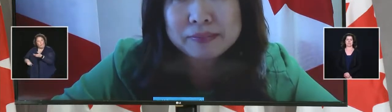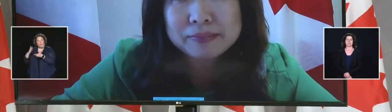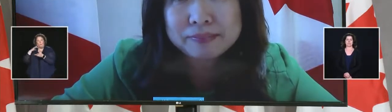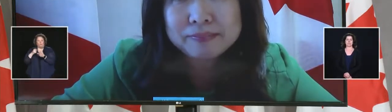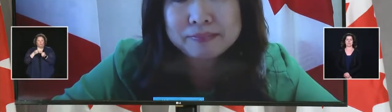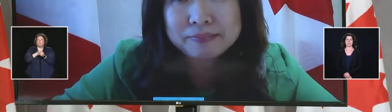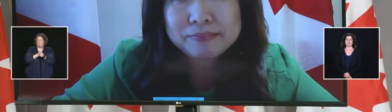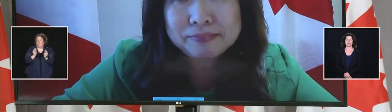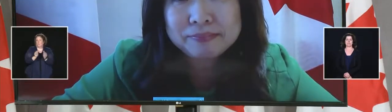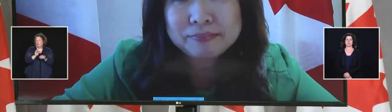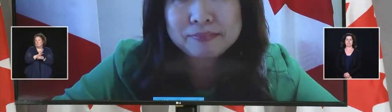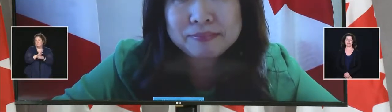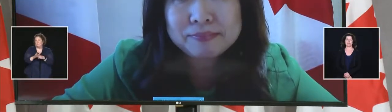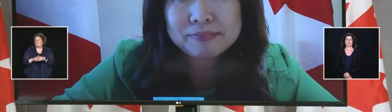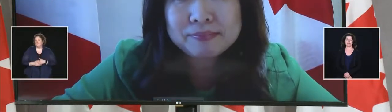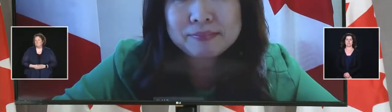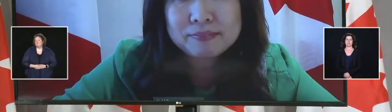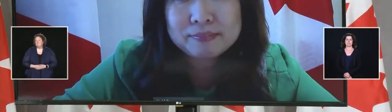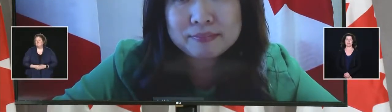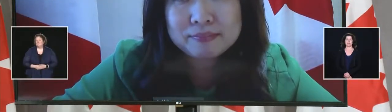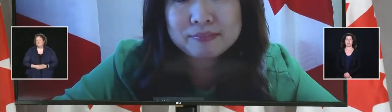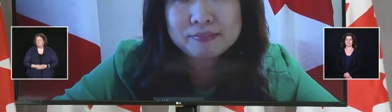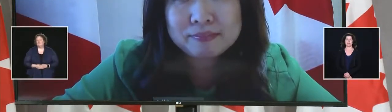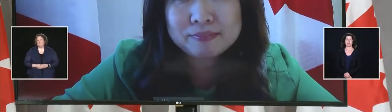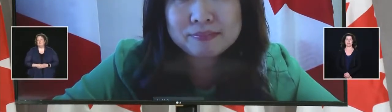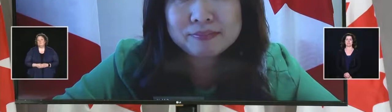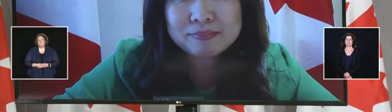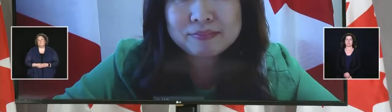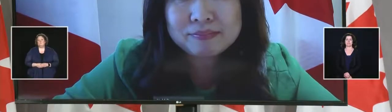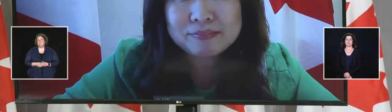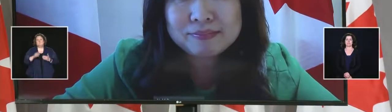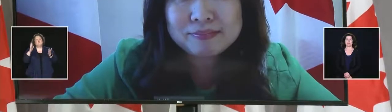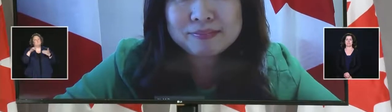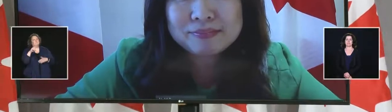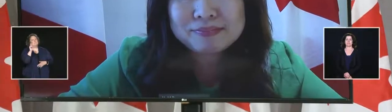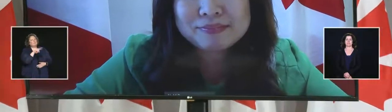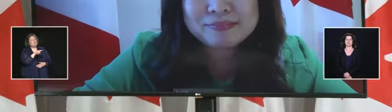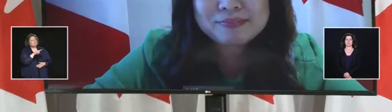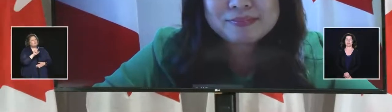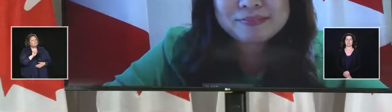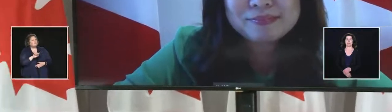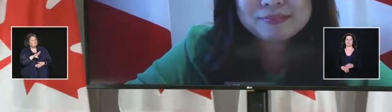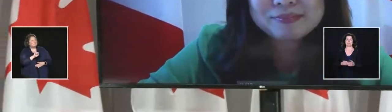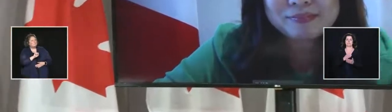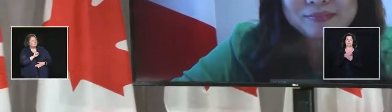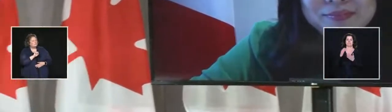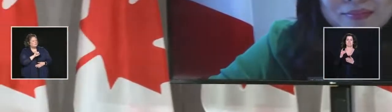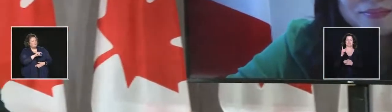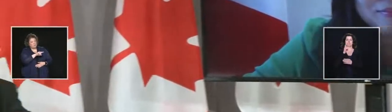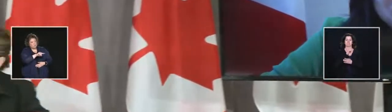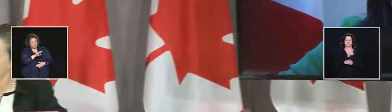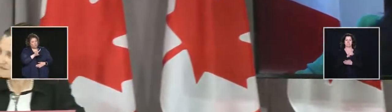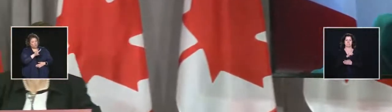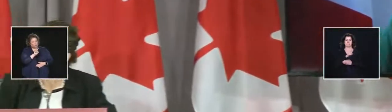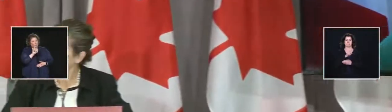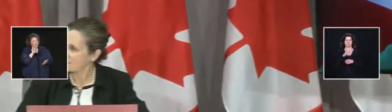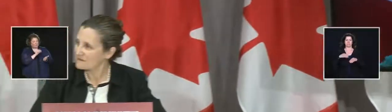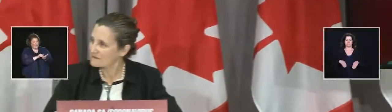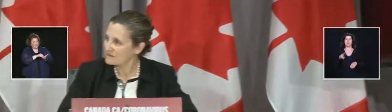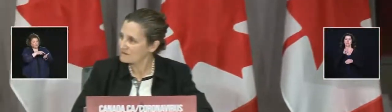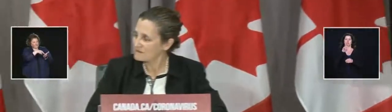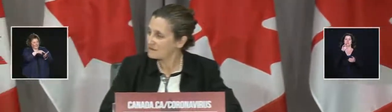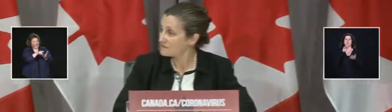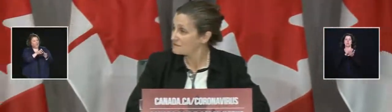time. And Minister Duclos, out of those nearly 200,000 payments that people have repayed, the CERB